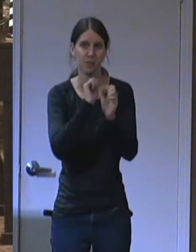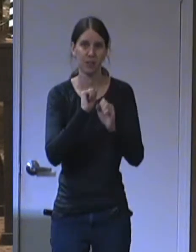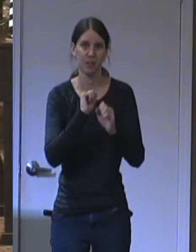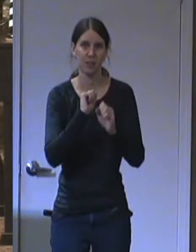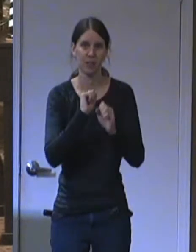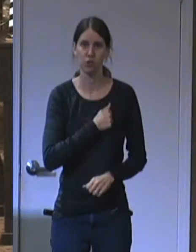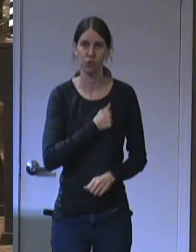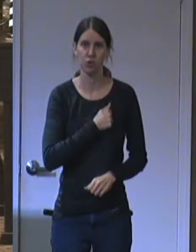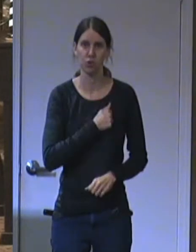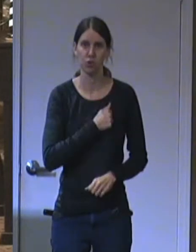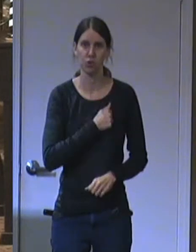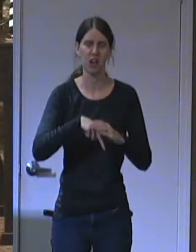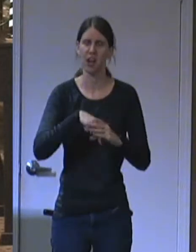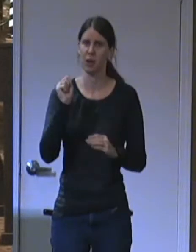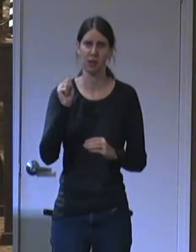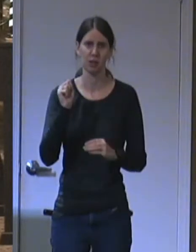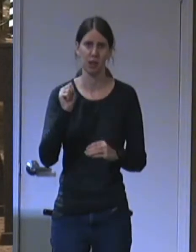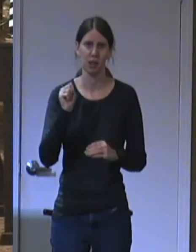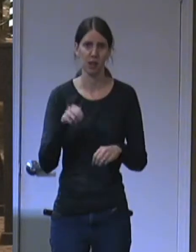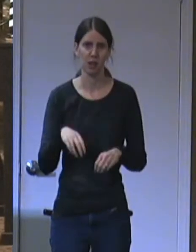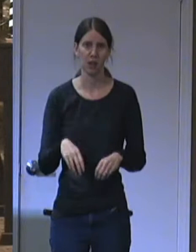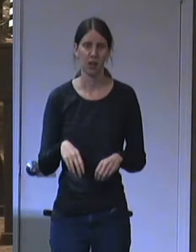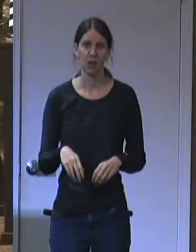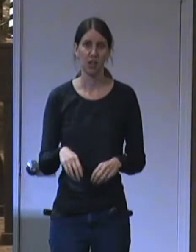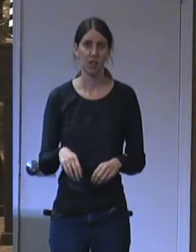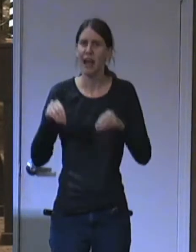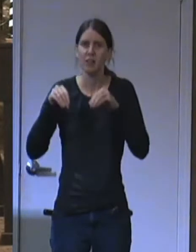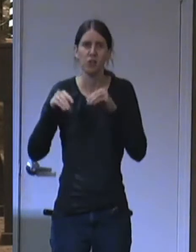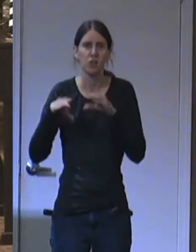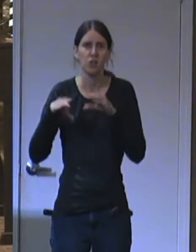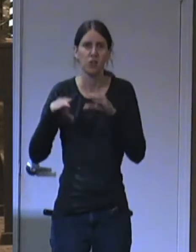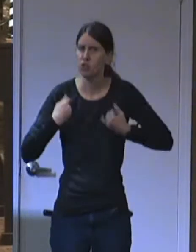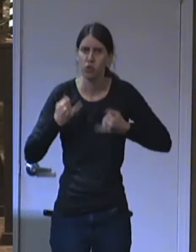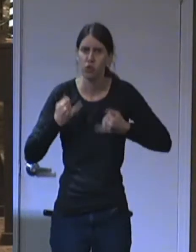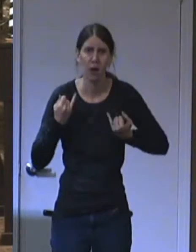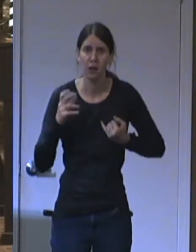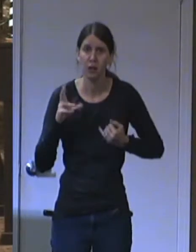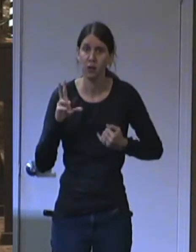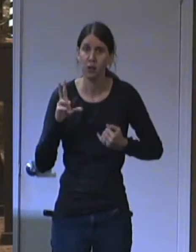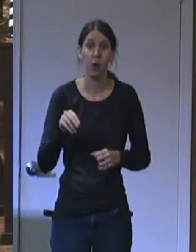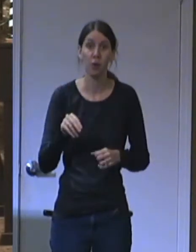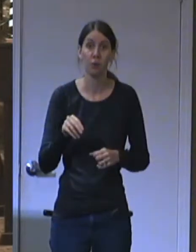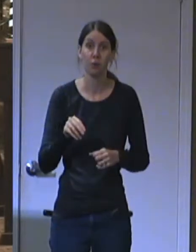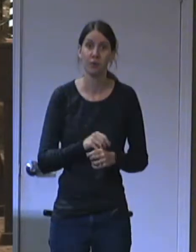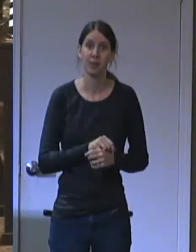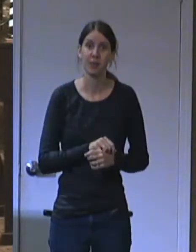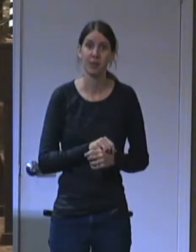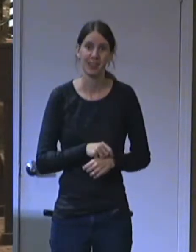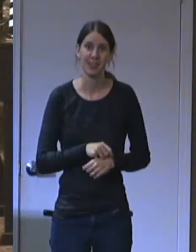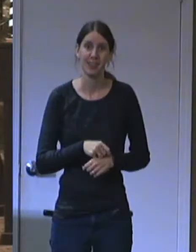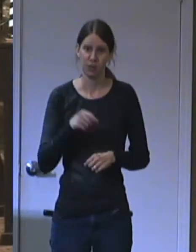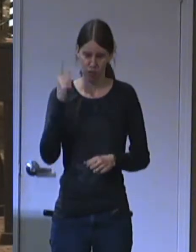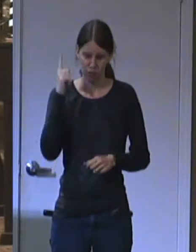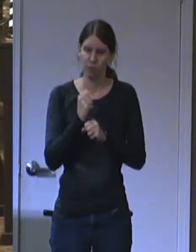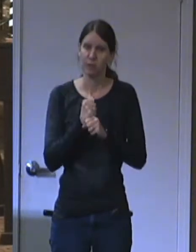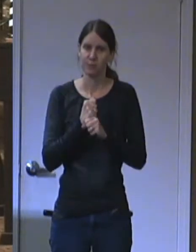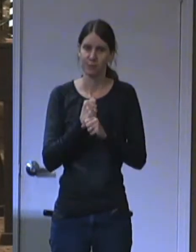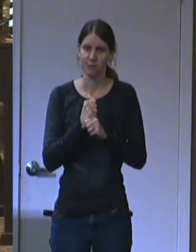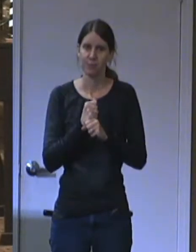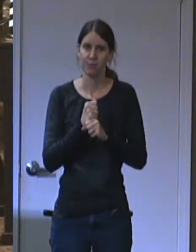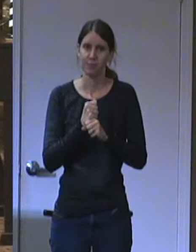not losing hope, not losing all your peace and joy because God's making you go through a difficult time.